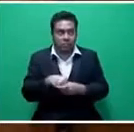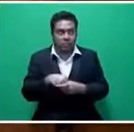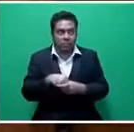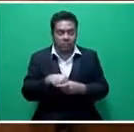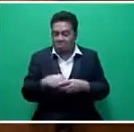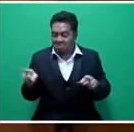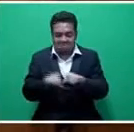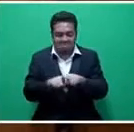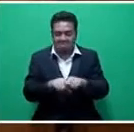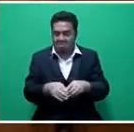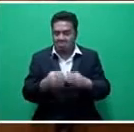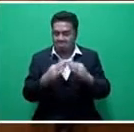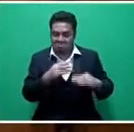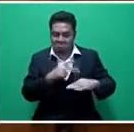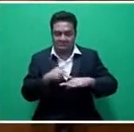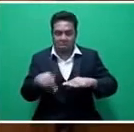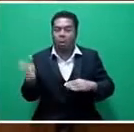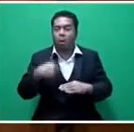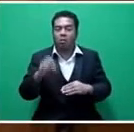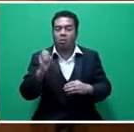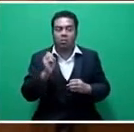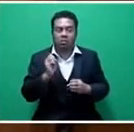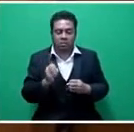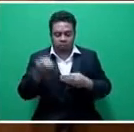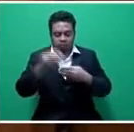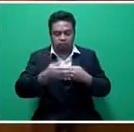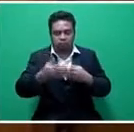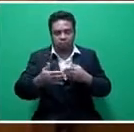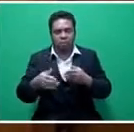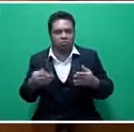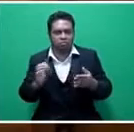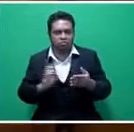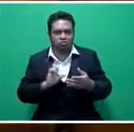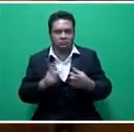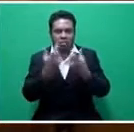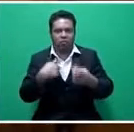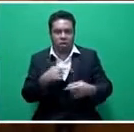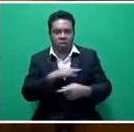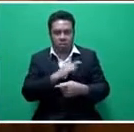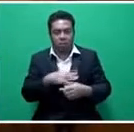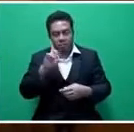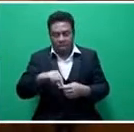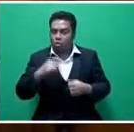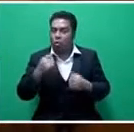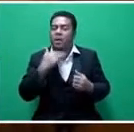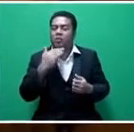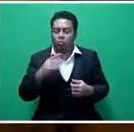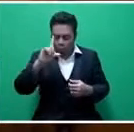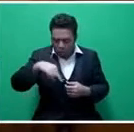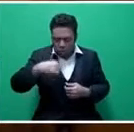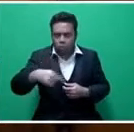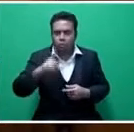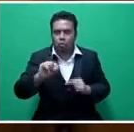this. All you are doing is throwing obstacles in our path. We have done so much, and we will continue to do so,